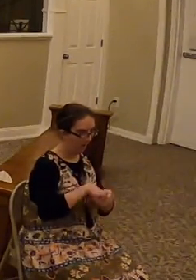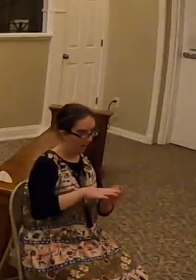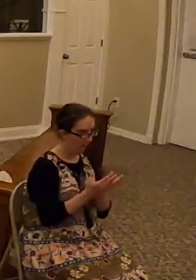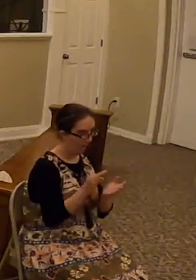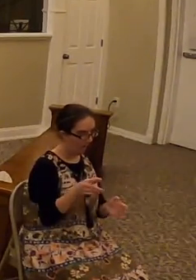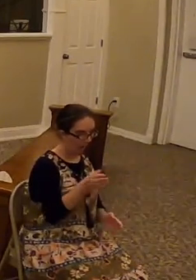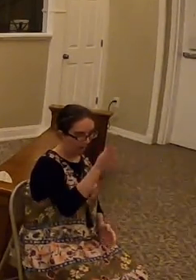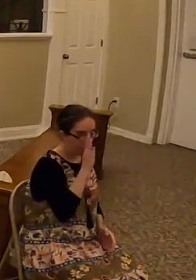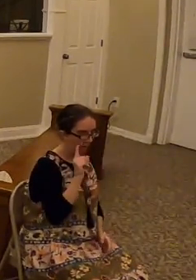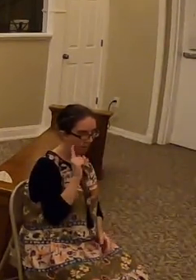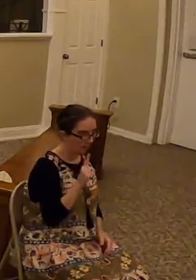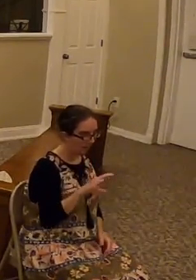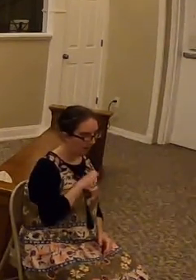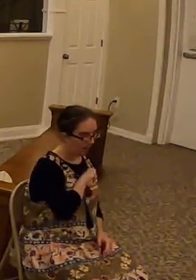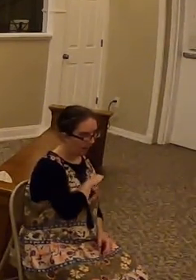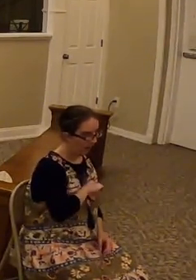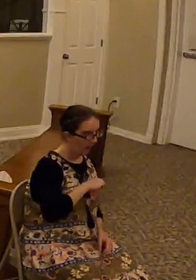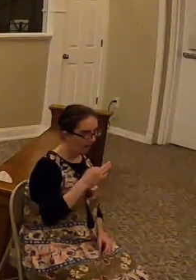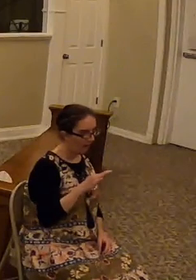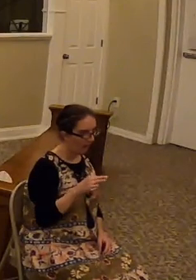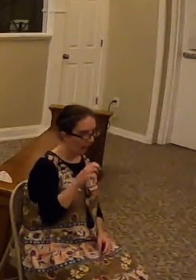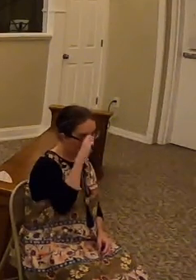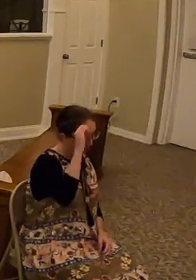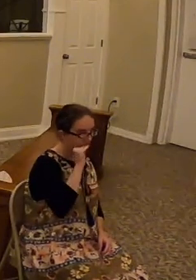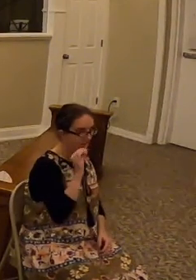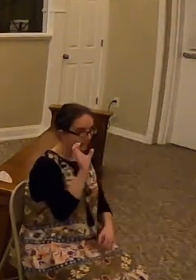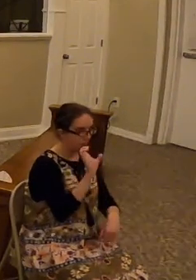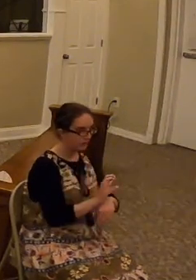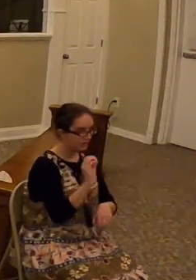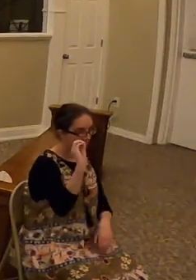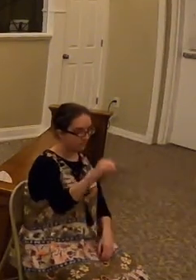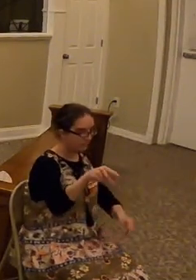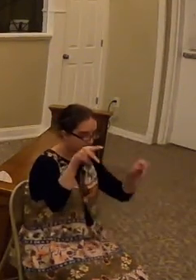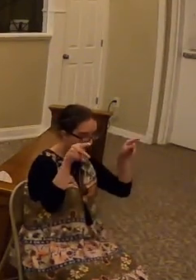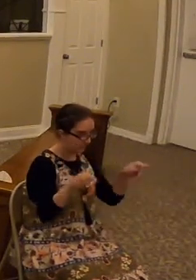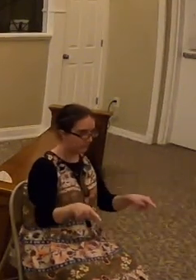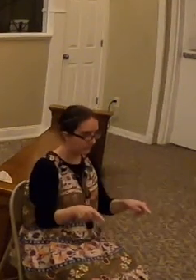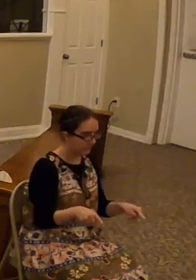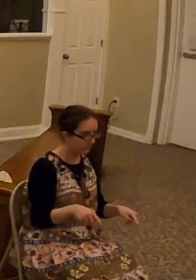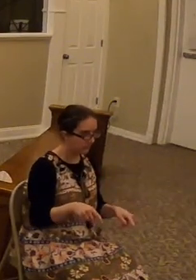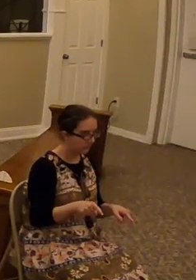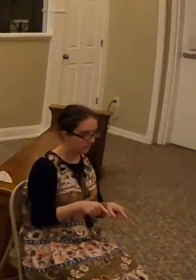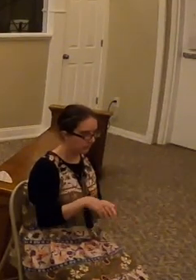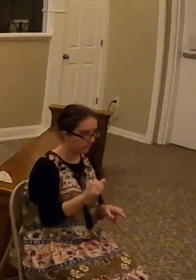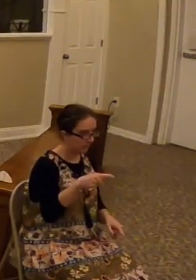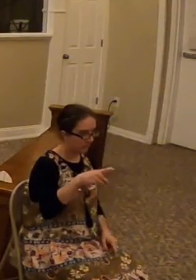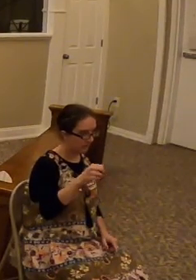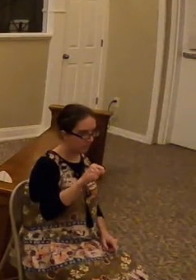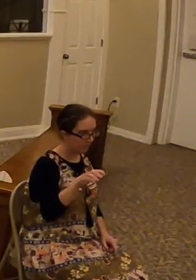God. One trait of an apostle is that he is a church planter. Are there still